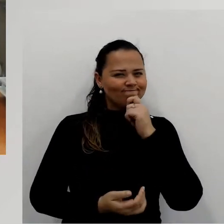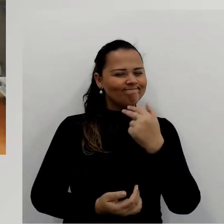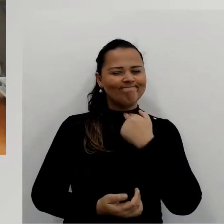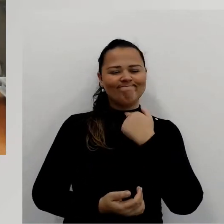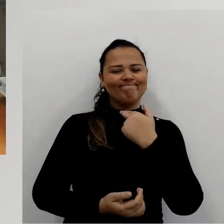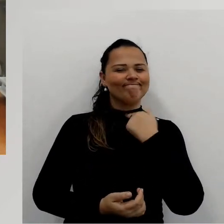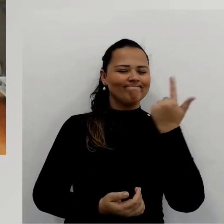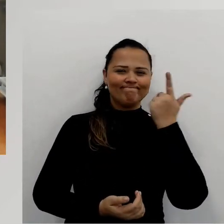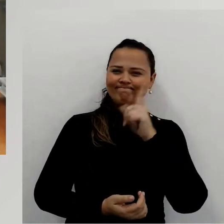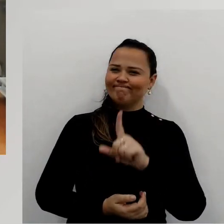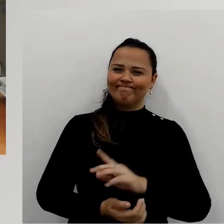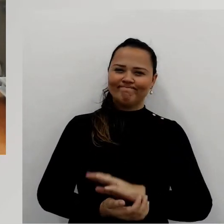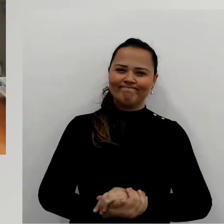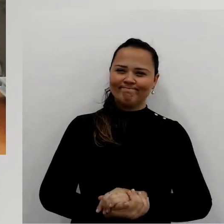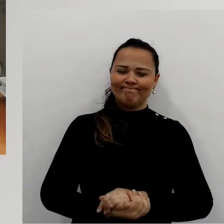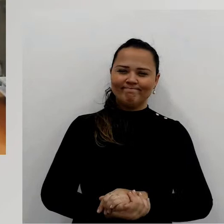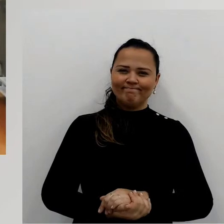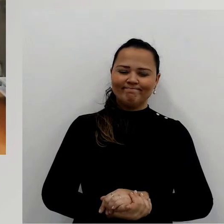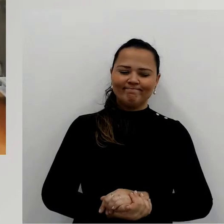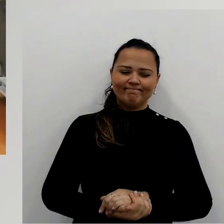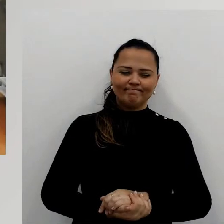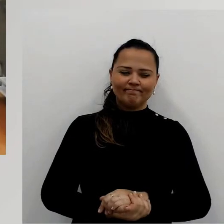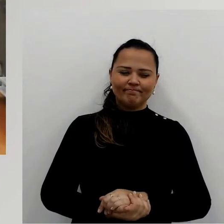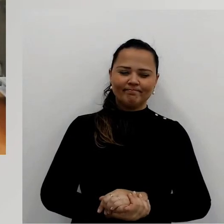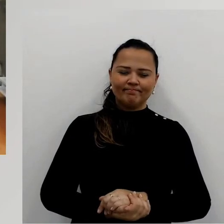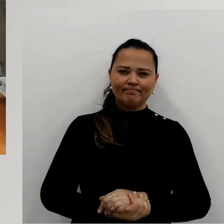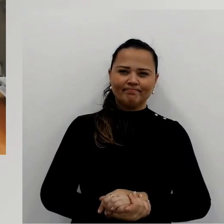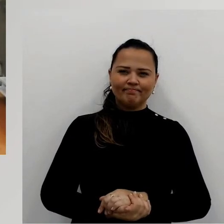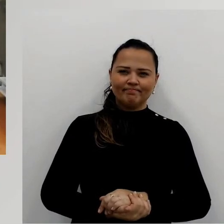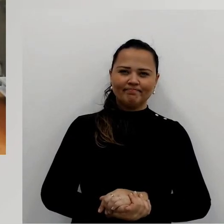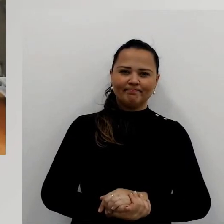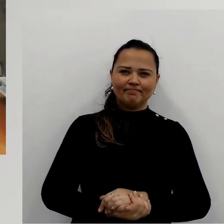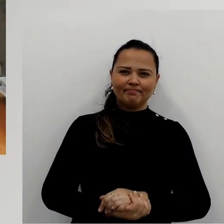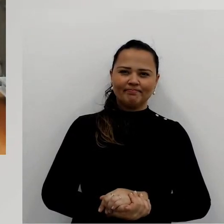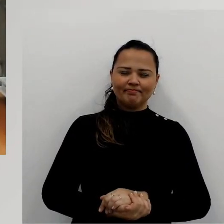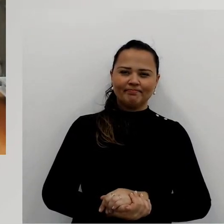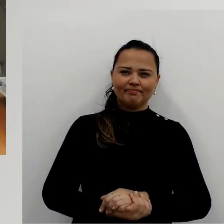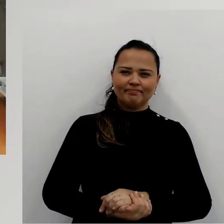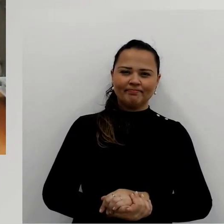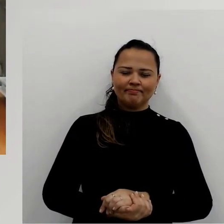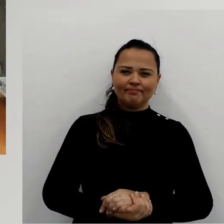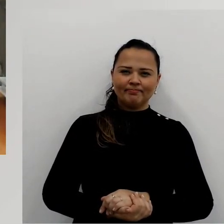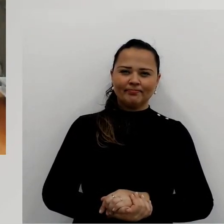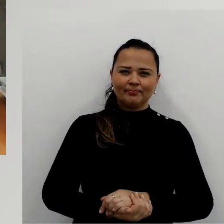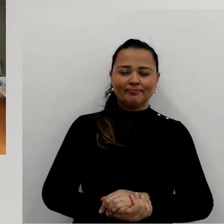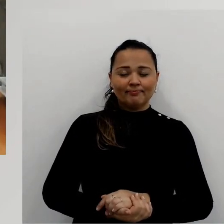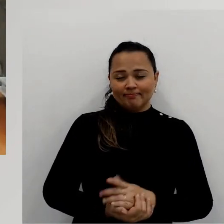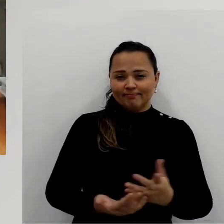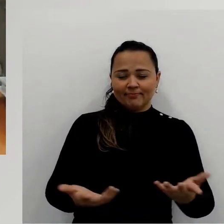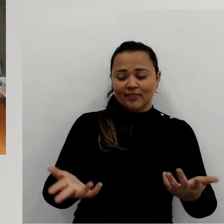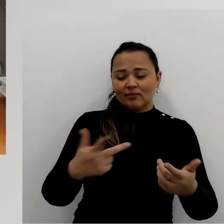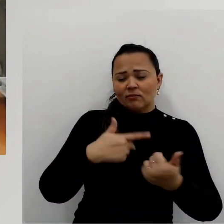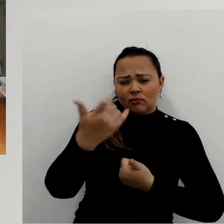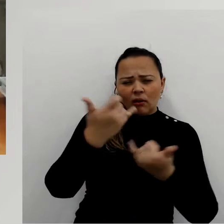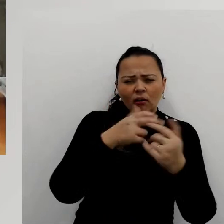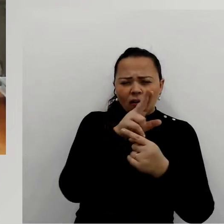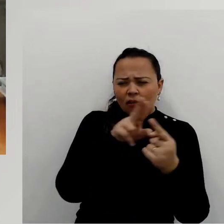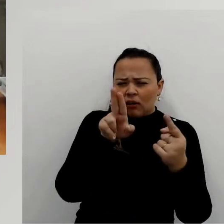It says only present. It shows that I'm not a presenter. So you need to make me a presenter.